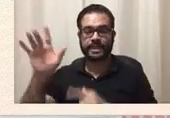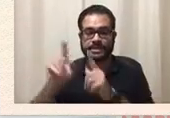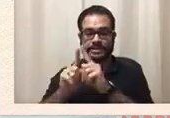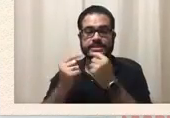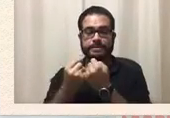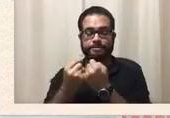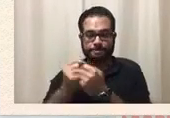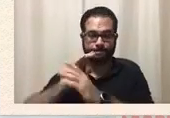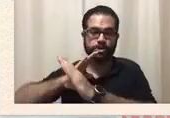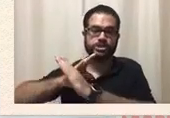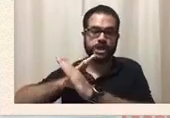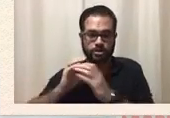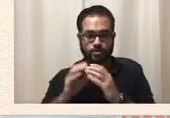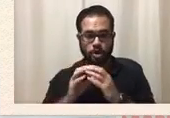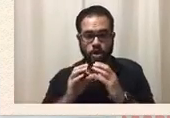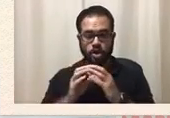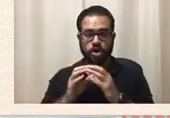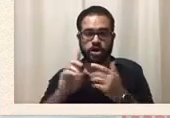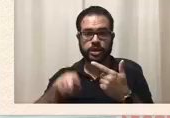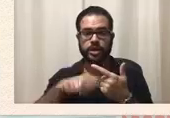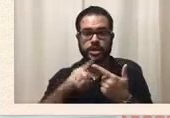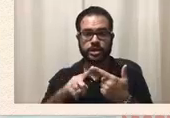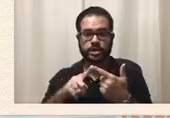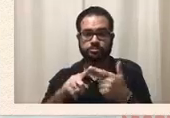that, the game was over.